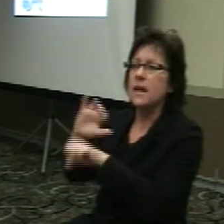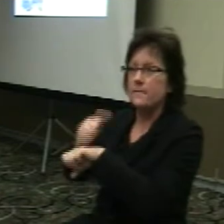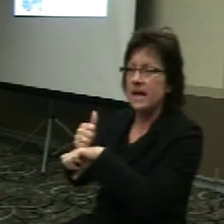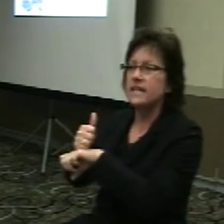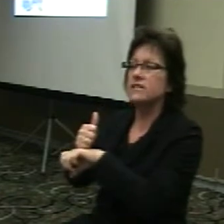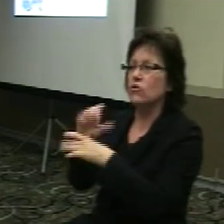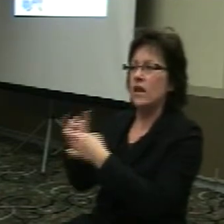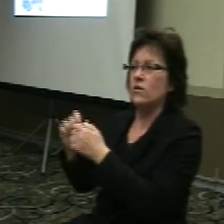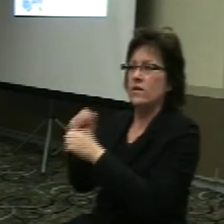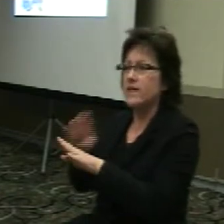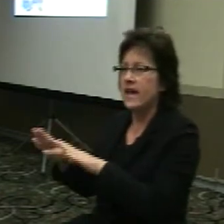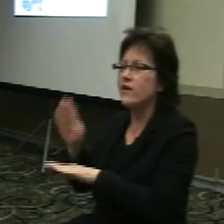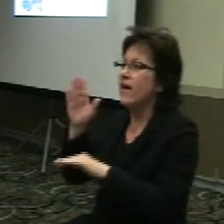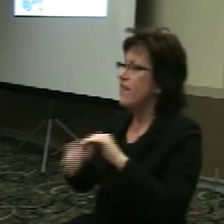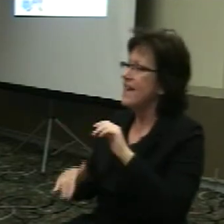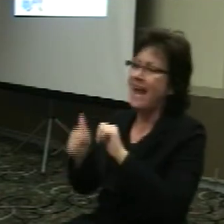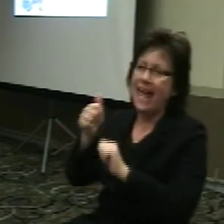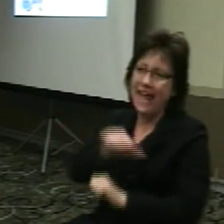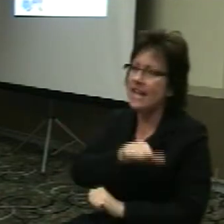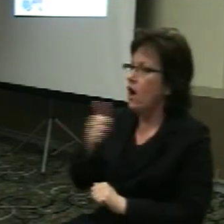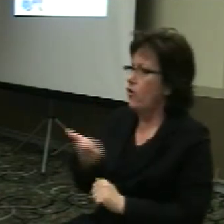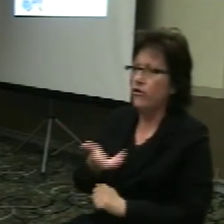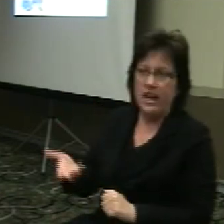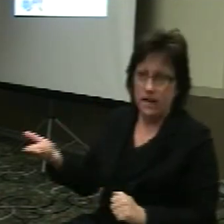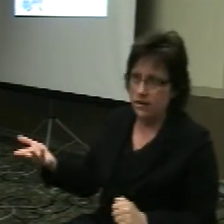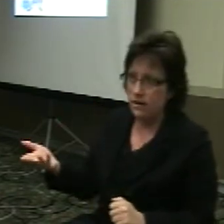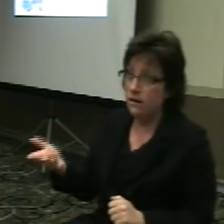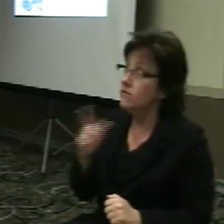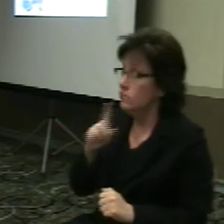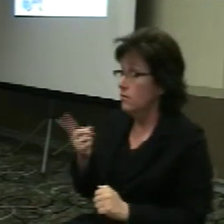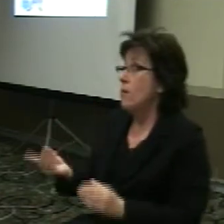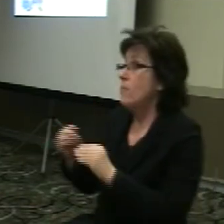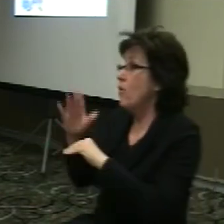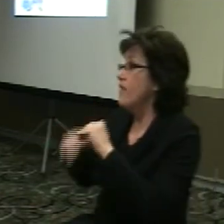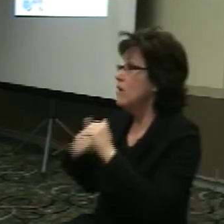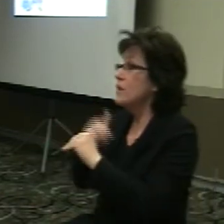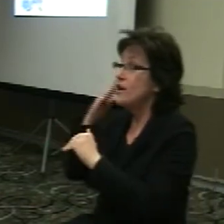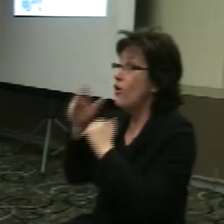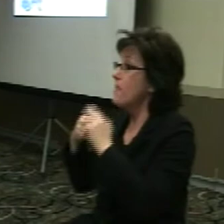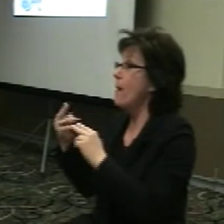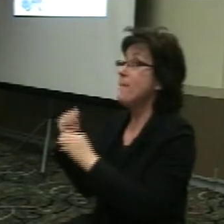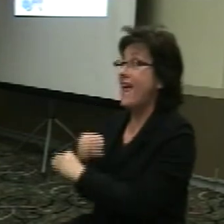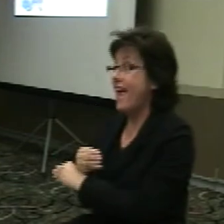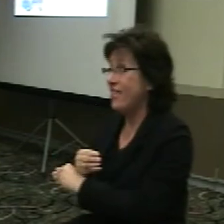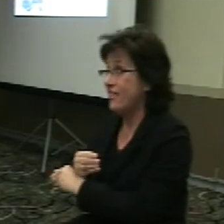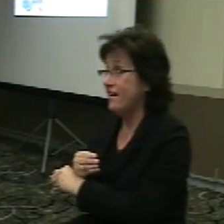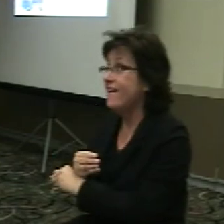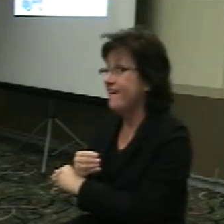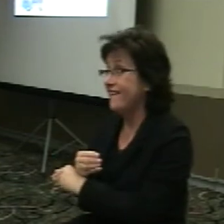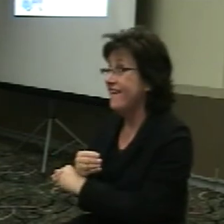do anything else. Certainly more than we know about math. Okay?